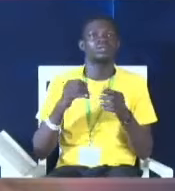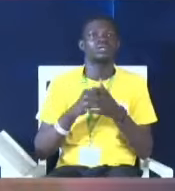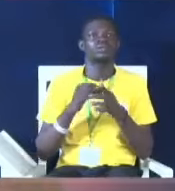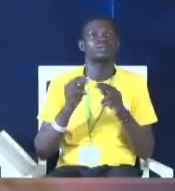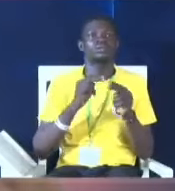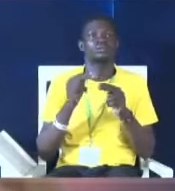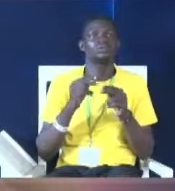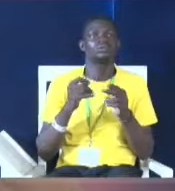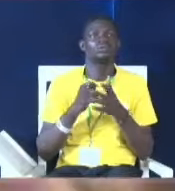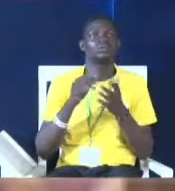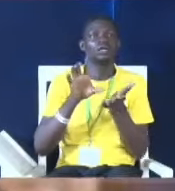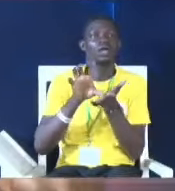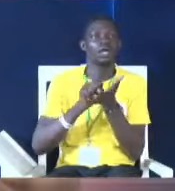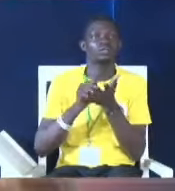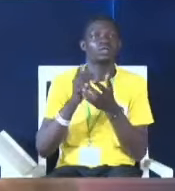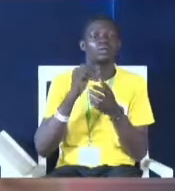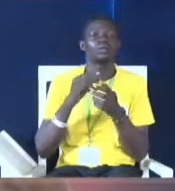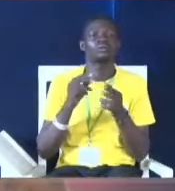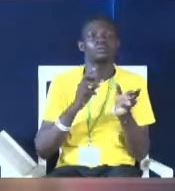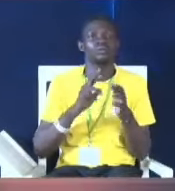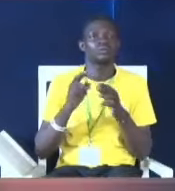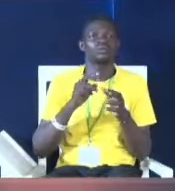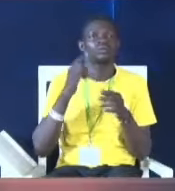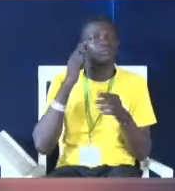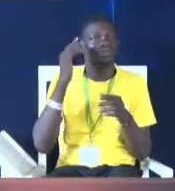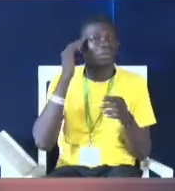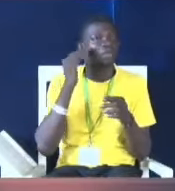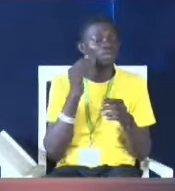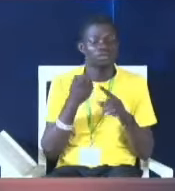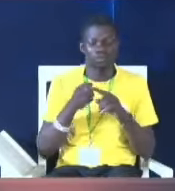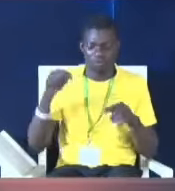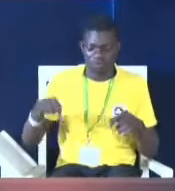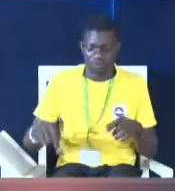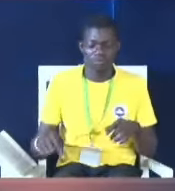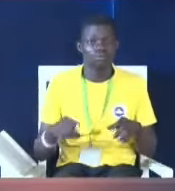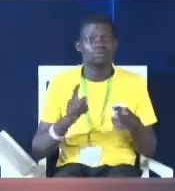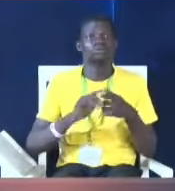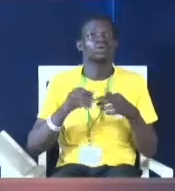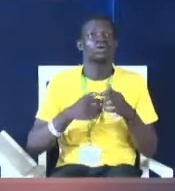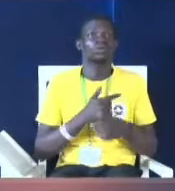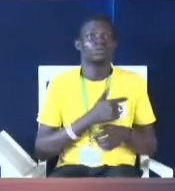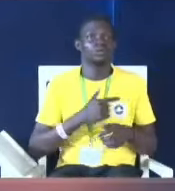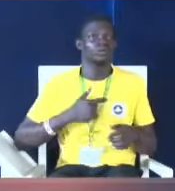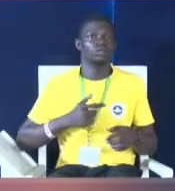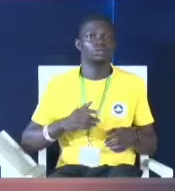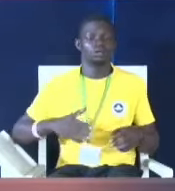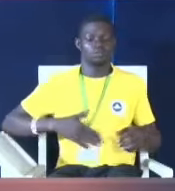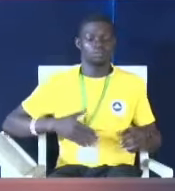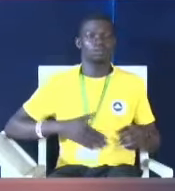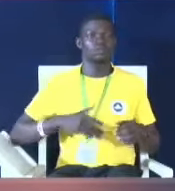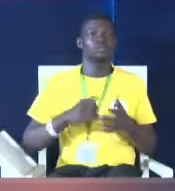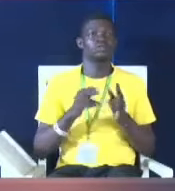meaning that the cancer was spreading from my head to my neck, to my lung and my abdomen, and was